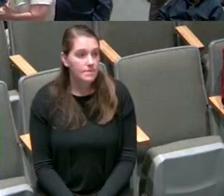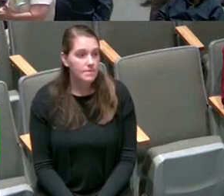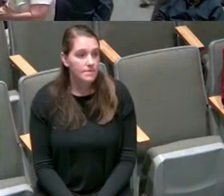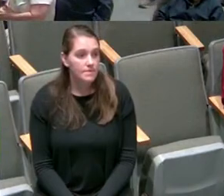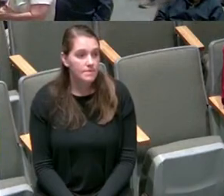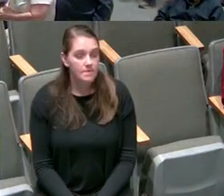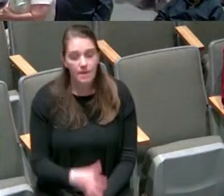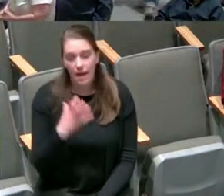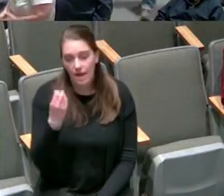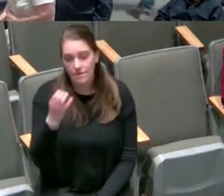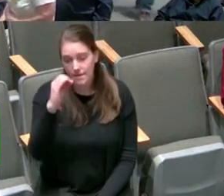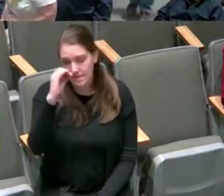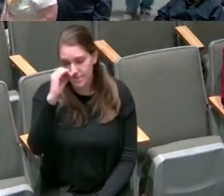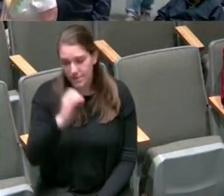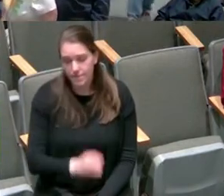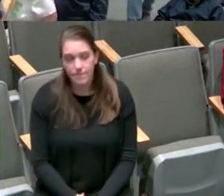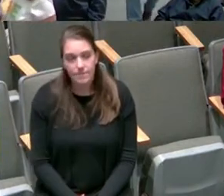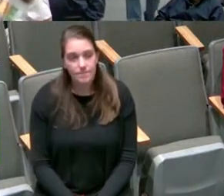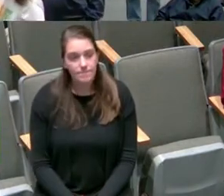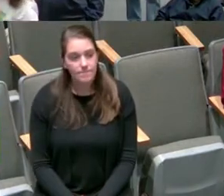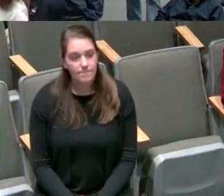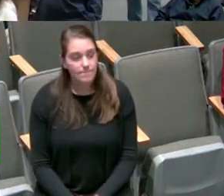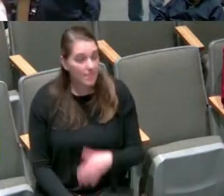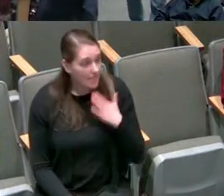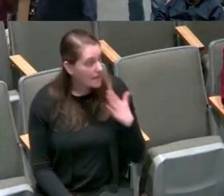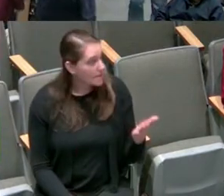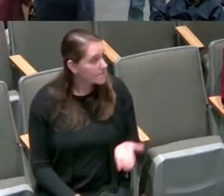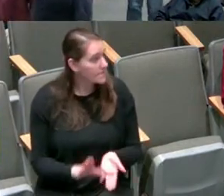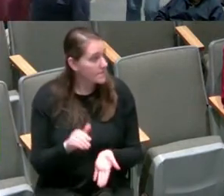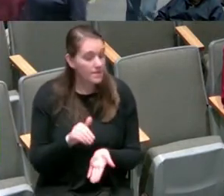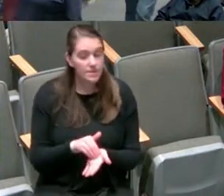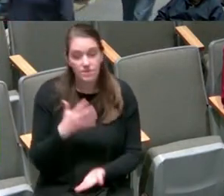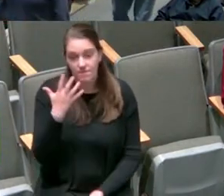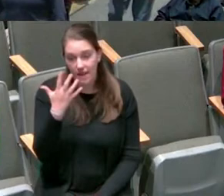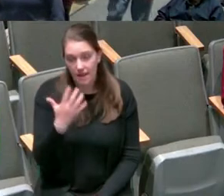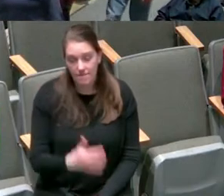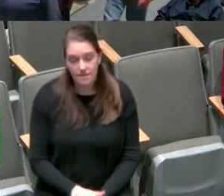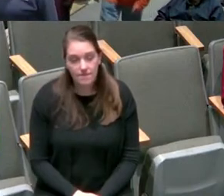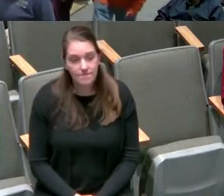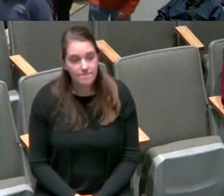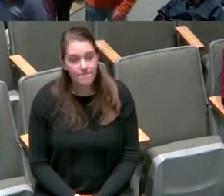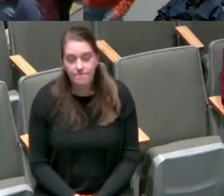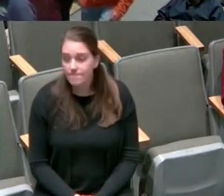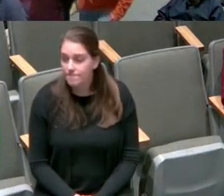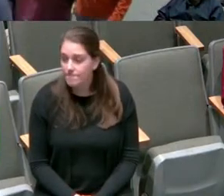outside zero thank you Center Middle five